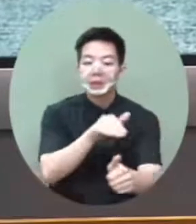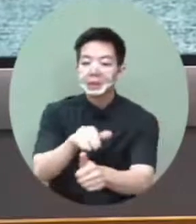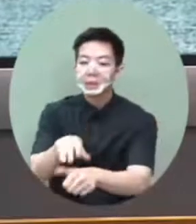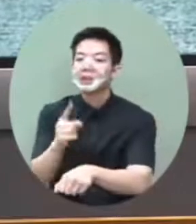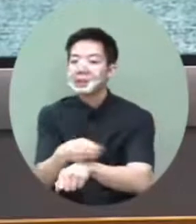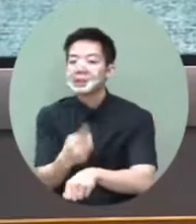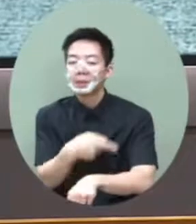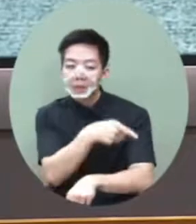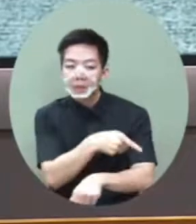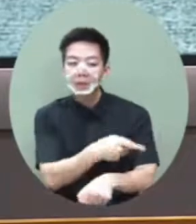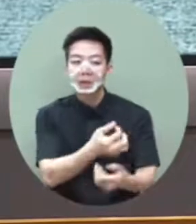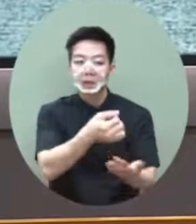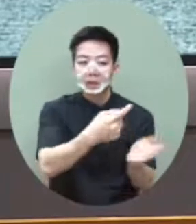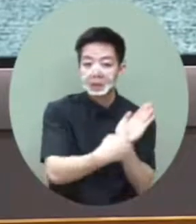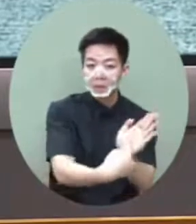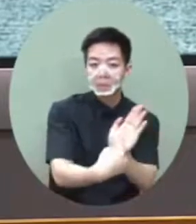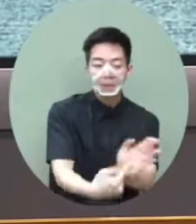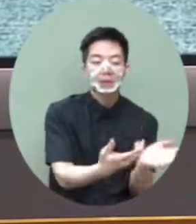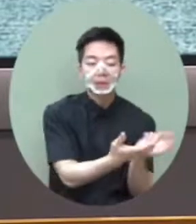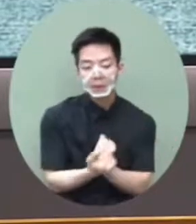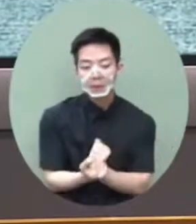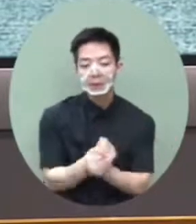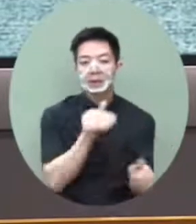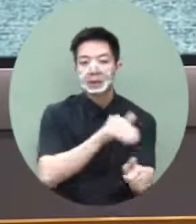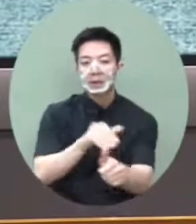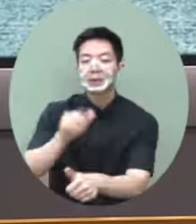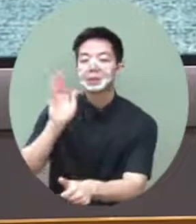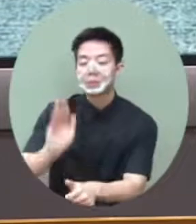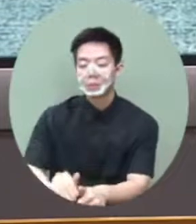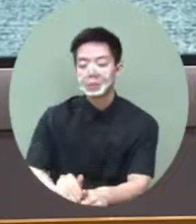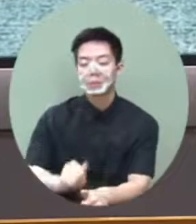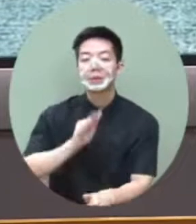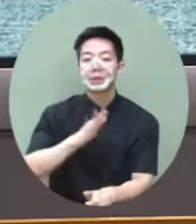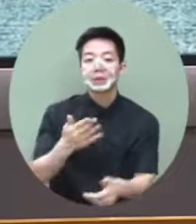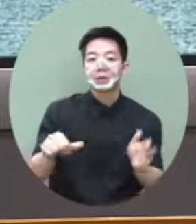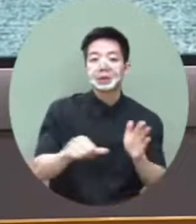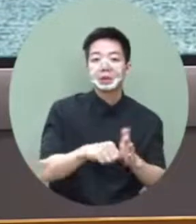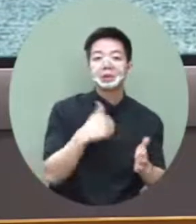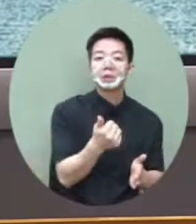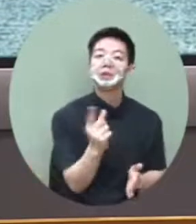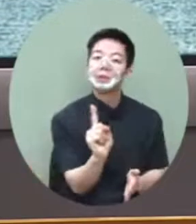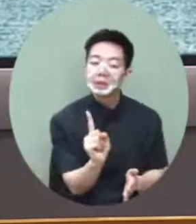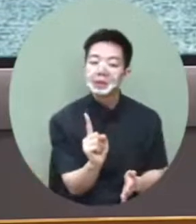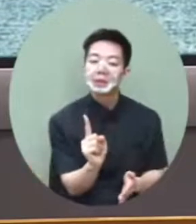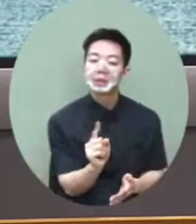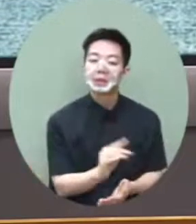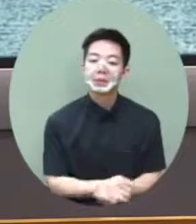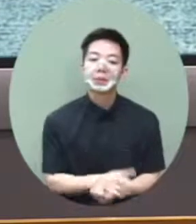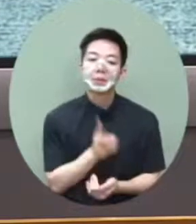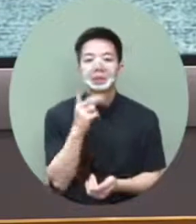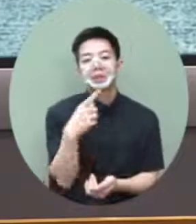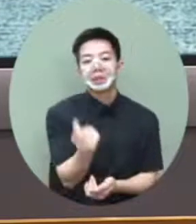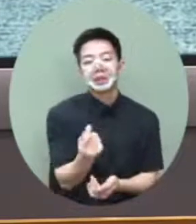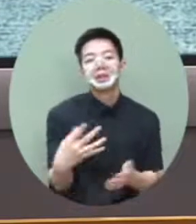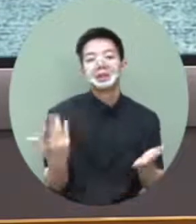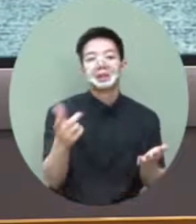these premises to accept these certificates. But of course, the best way is for